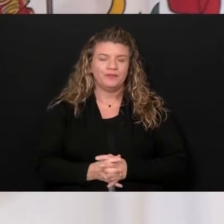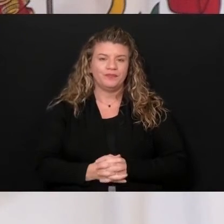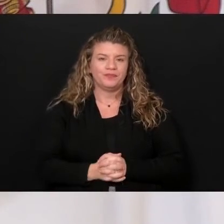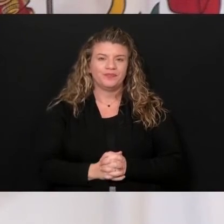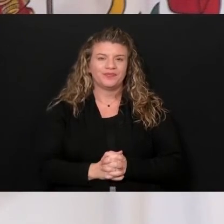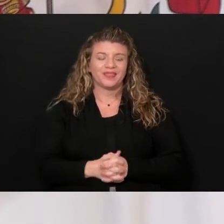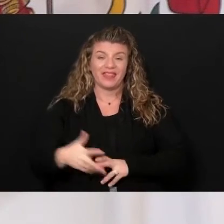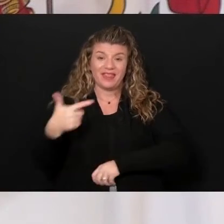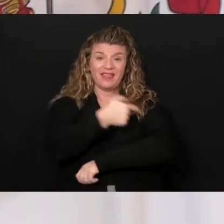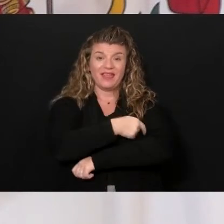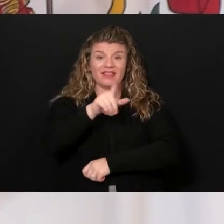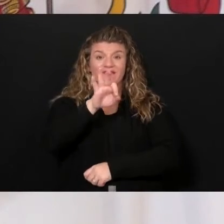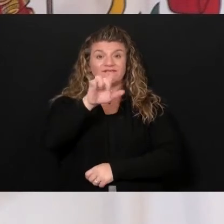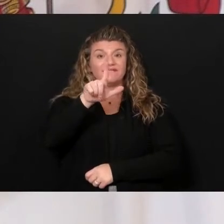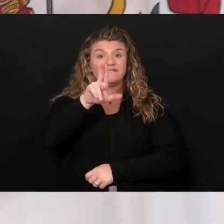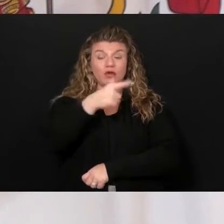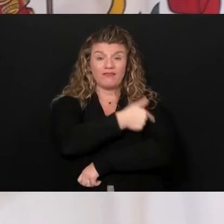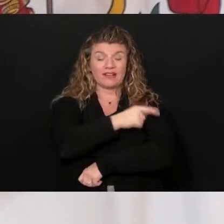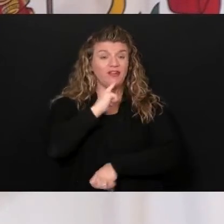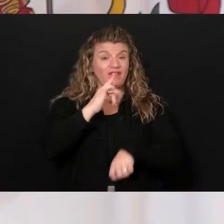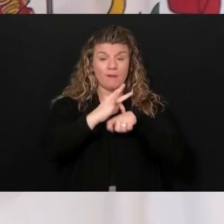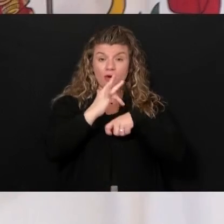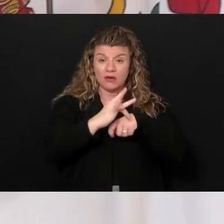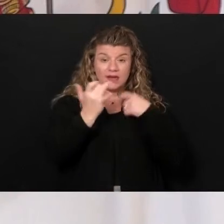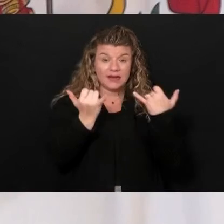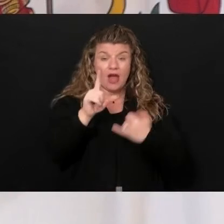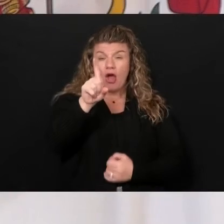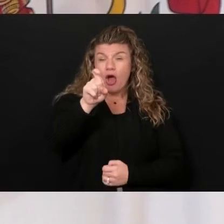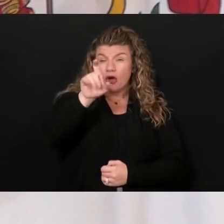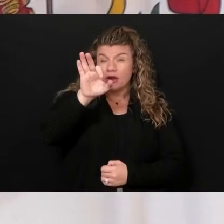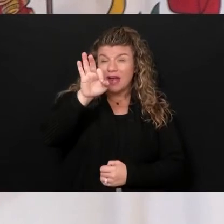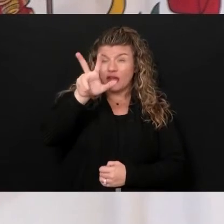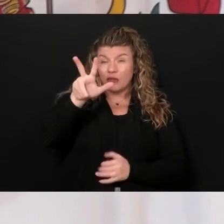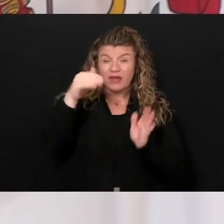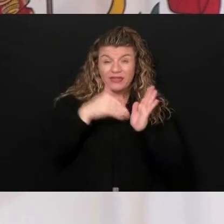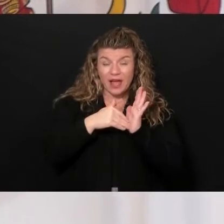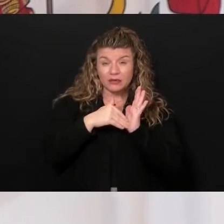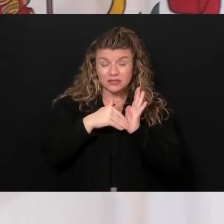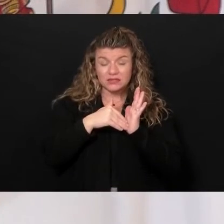Our flu vaccines available to you, we're at